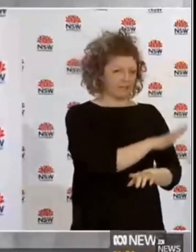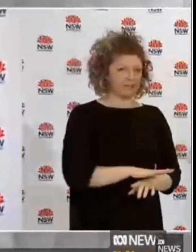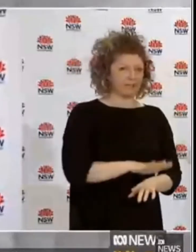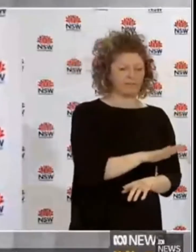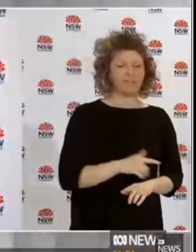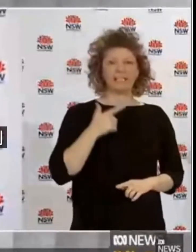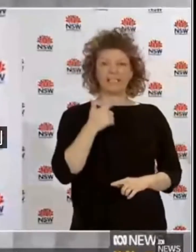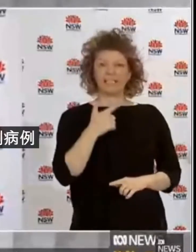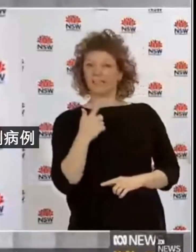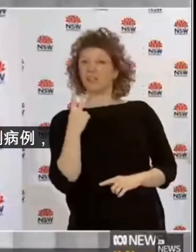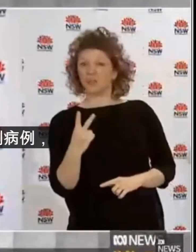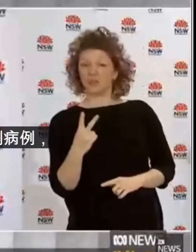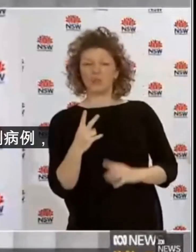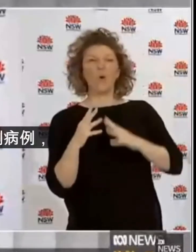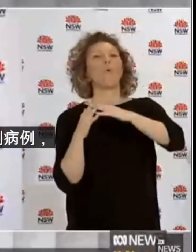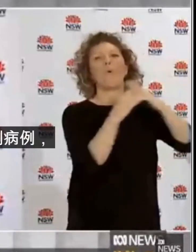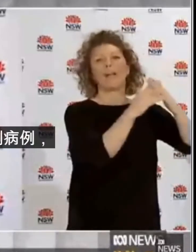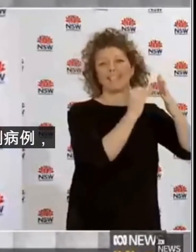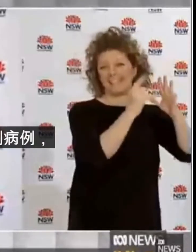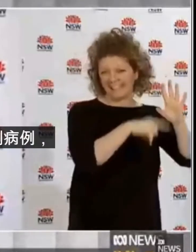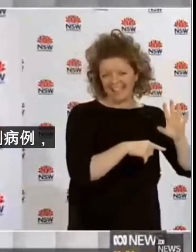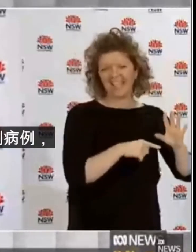cases acquired in western Sydney.